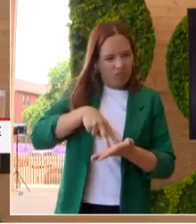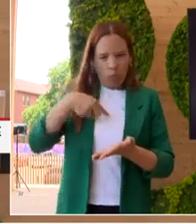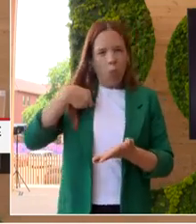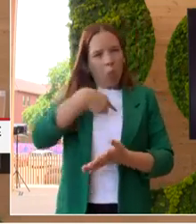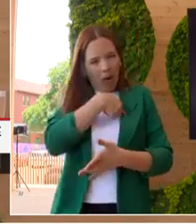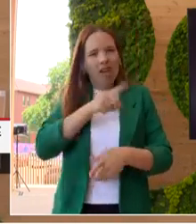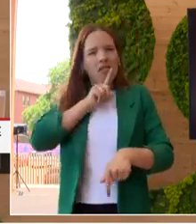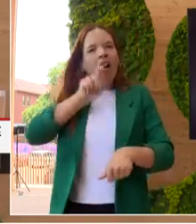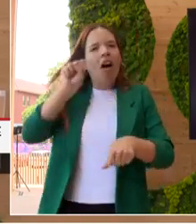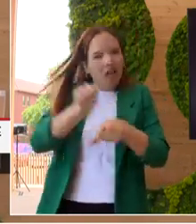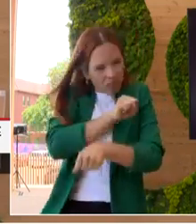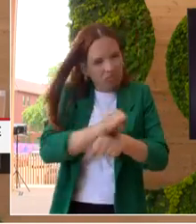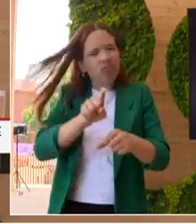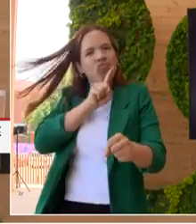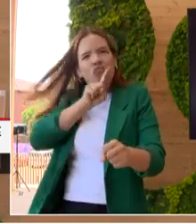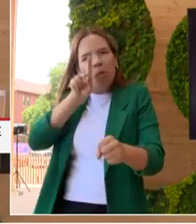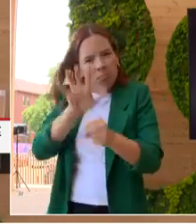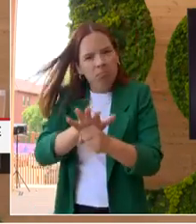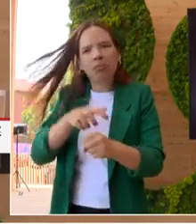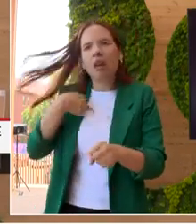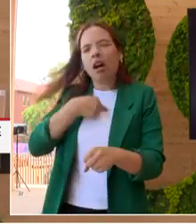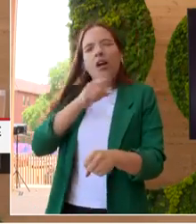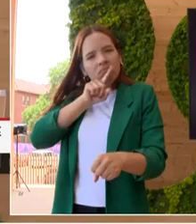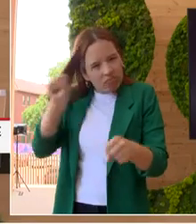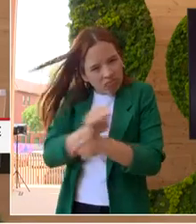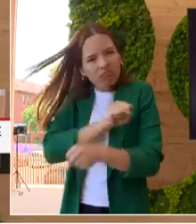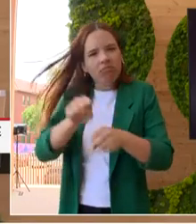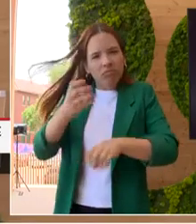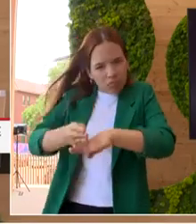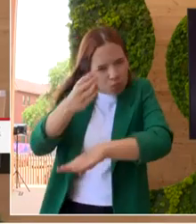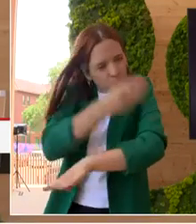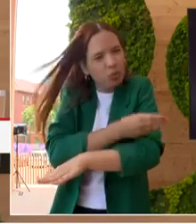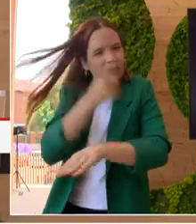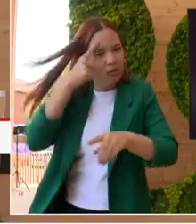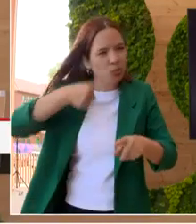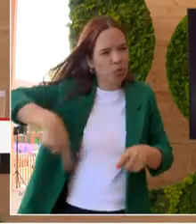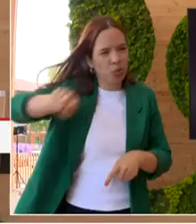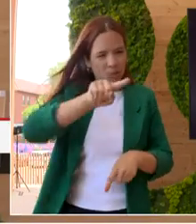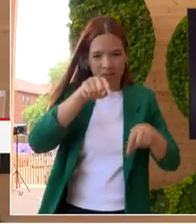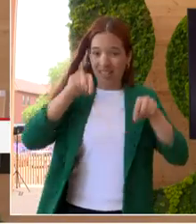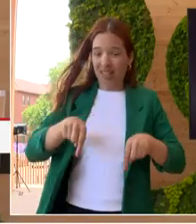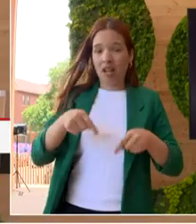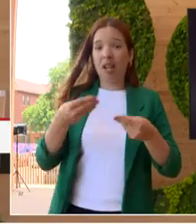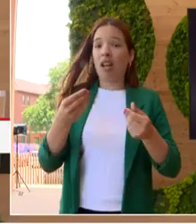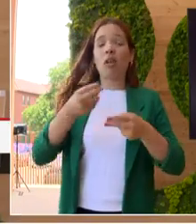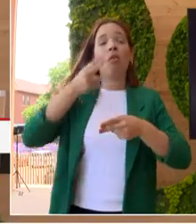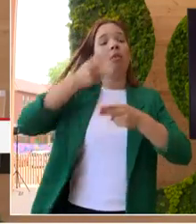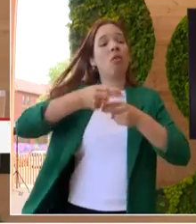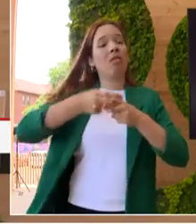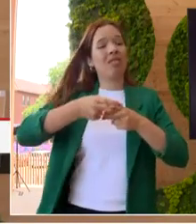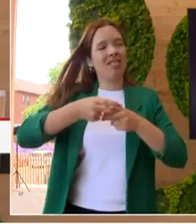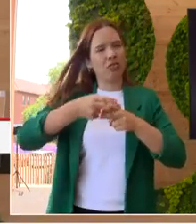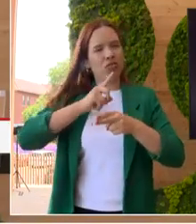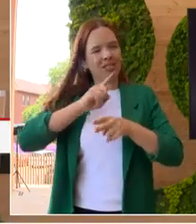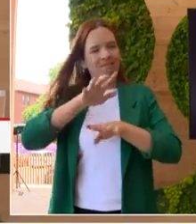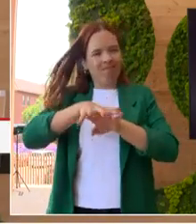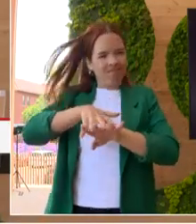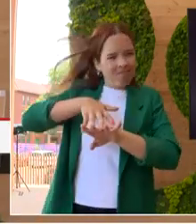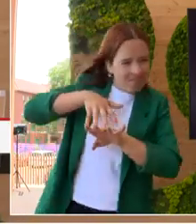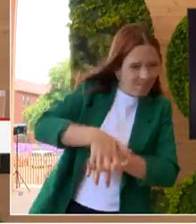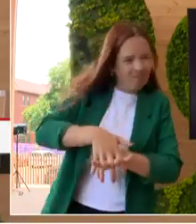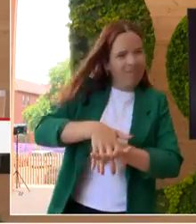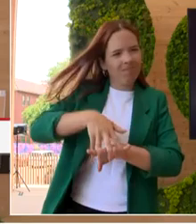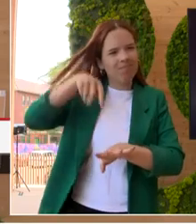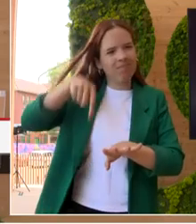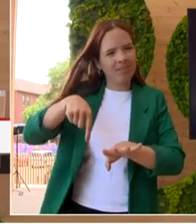better. We're on the unceded land of the Nacotchtank Anacostan tribes of the Piscataway people.